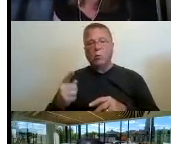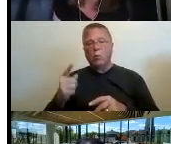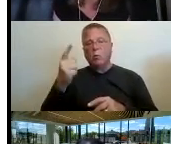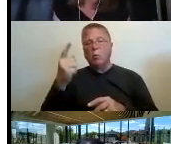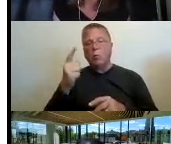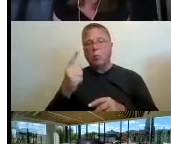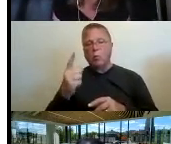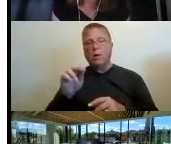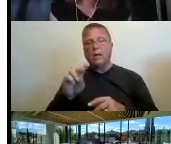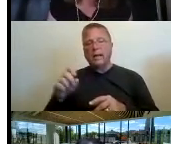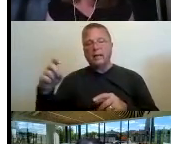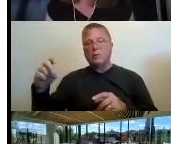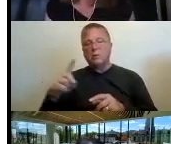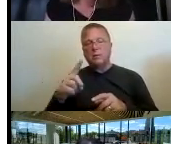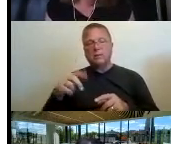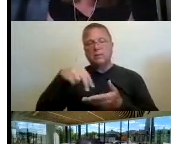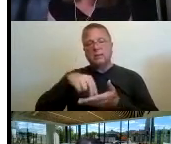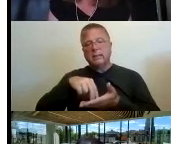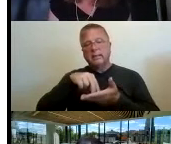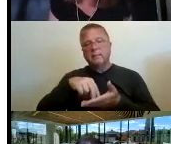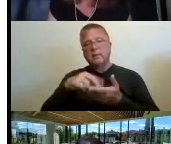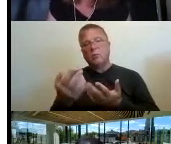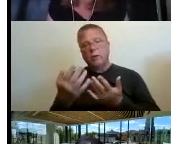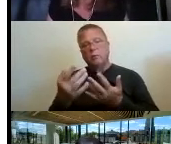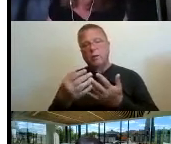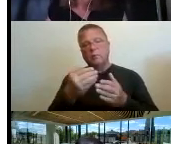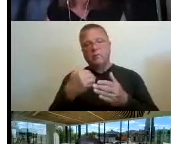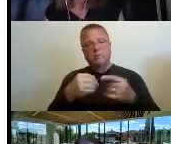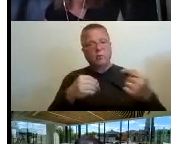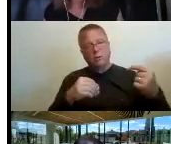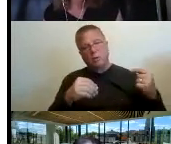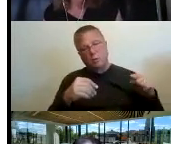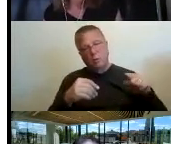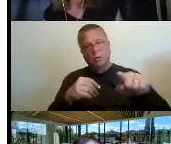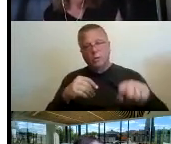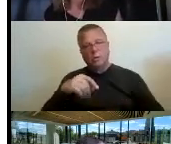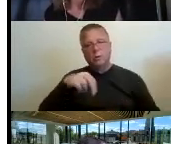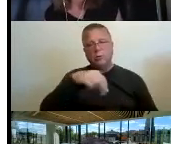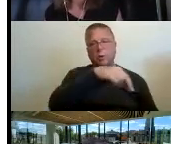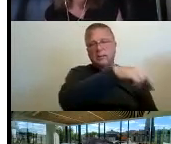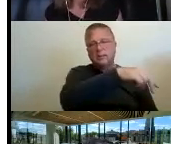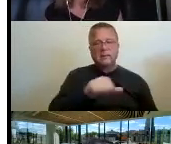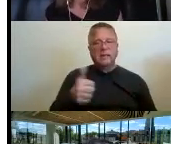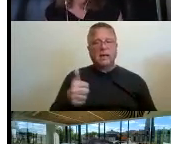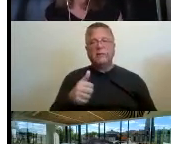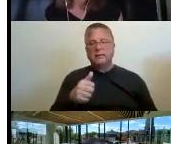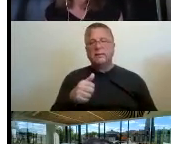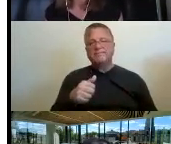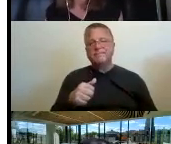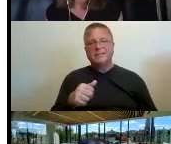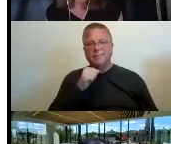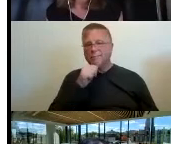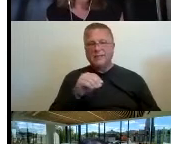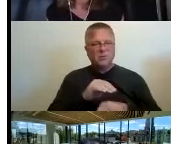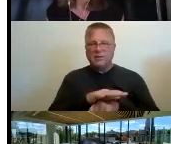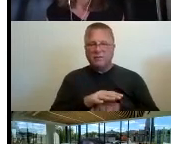have like a relatively safe space to kind of wait before you cross that next lane of traffic on the other side. Really doesn't have any effect on